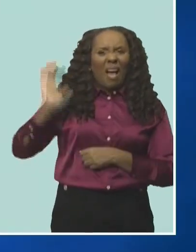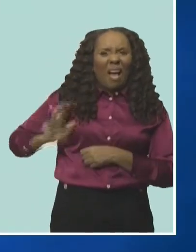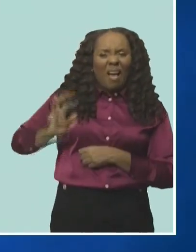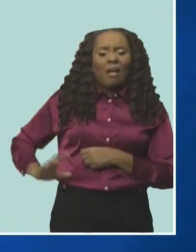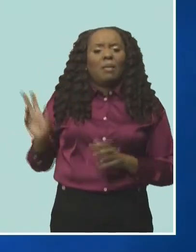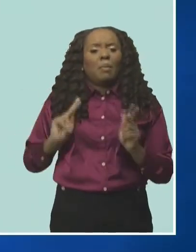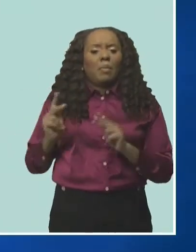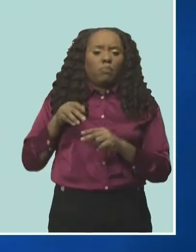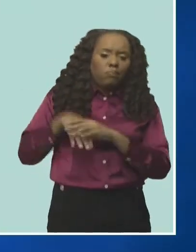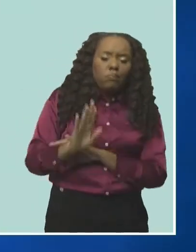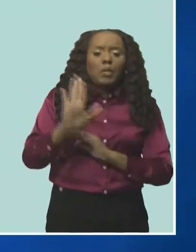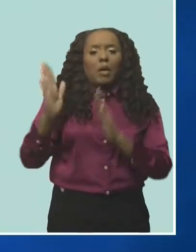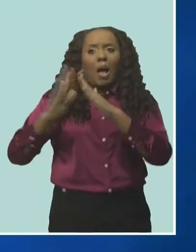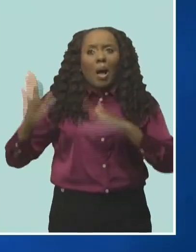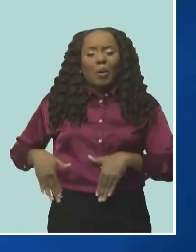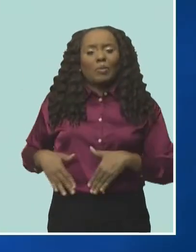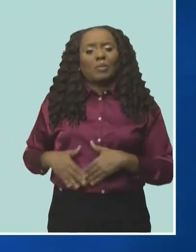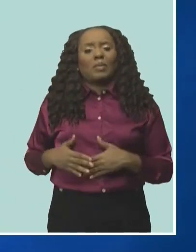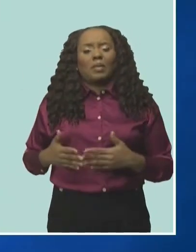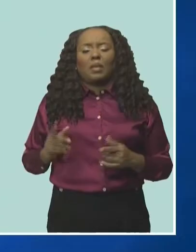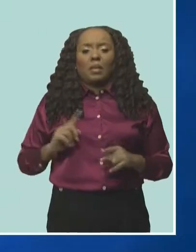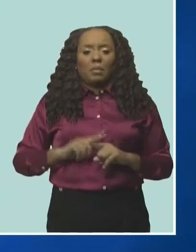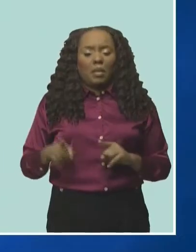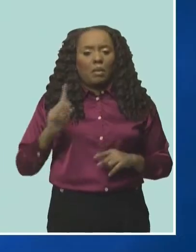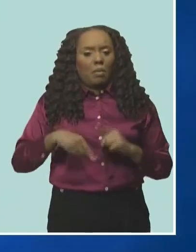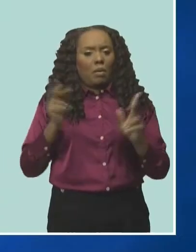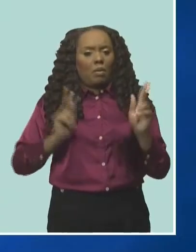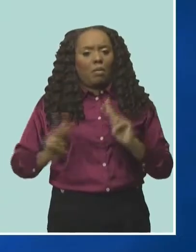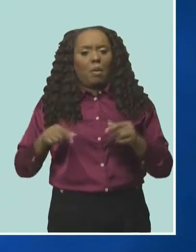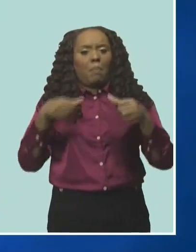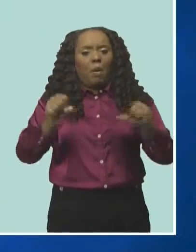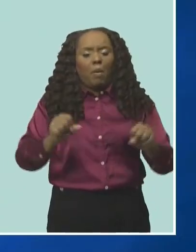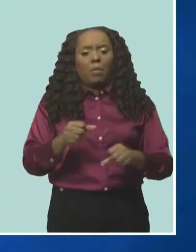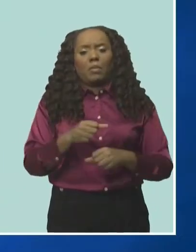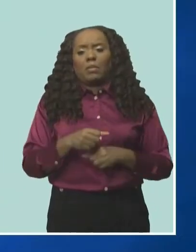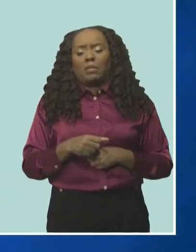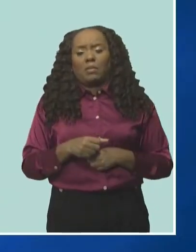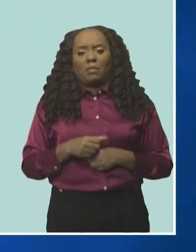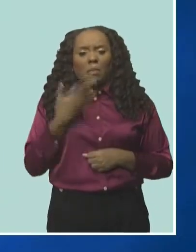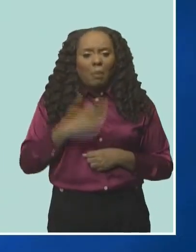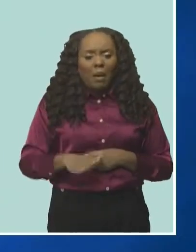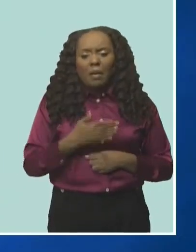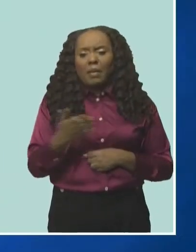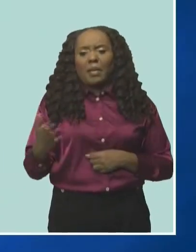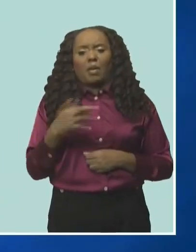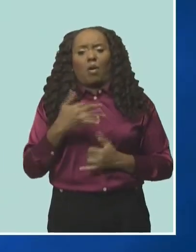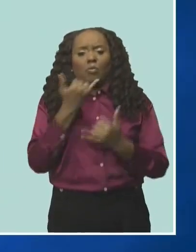an example. Is the kind of damage that can follow you for the rest of your life. The other thing that